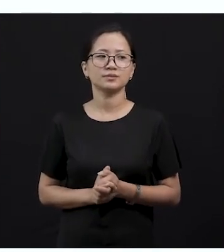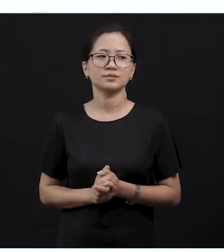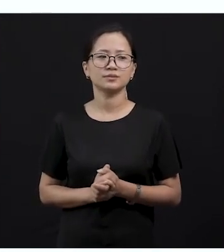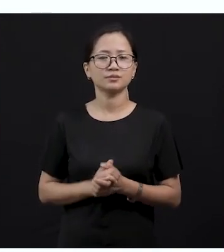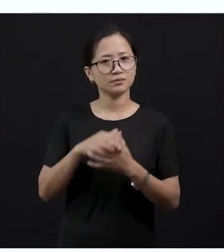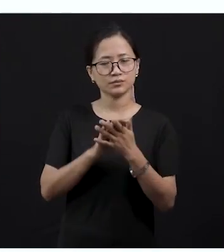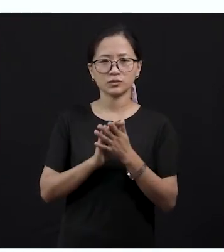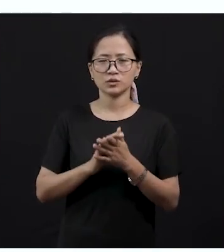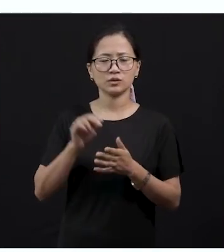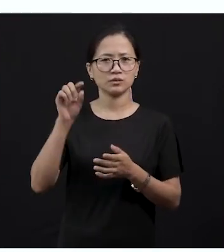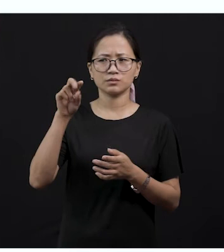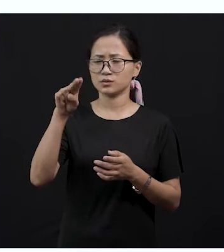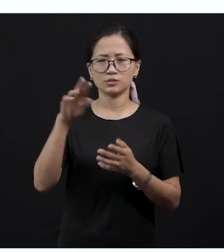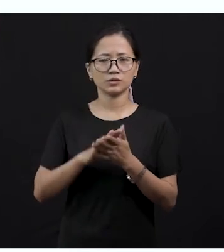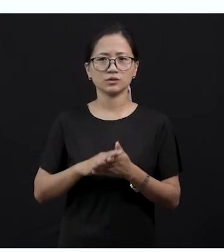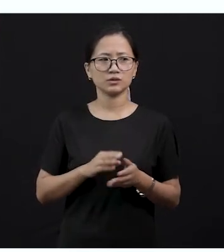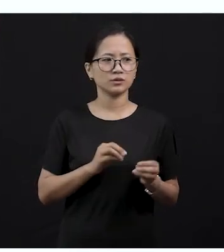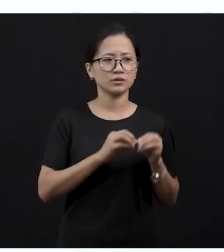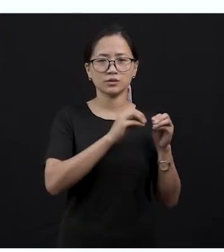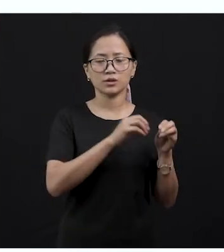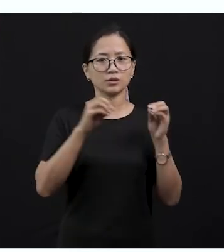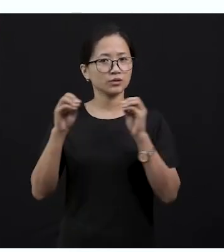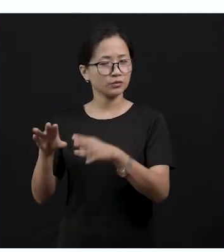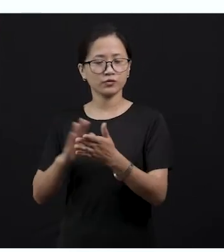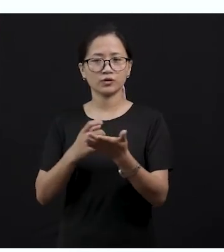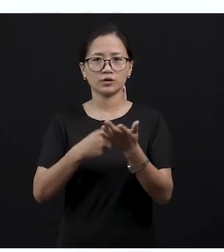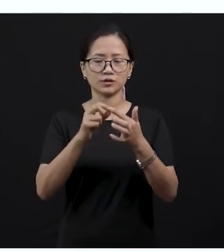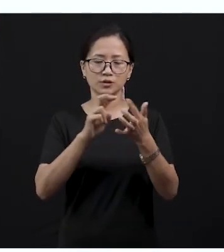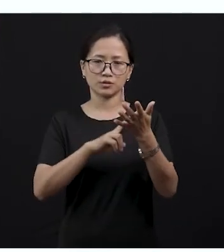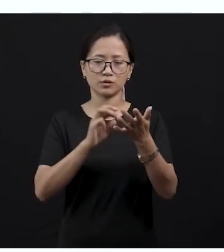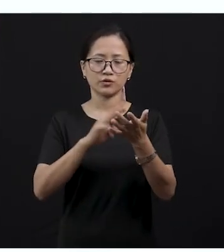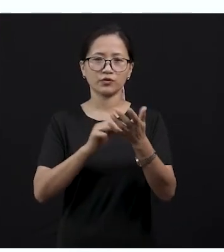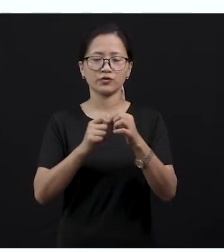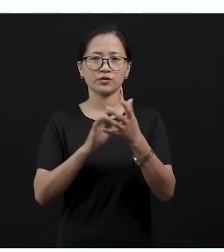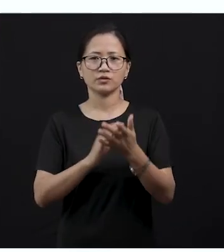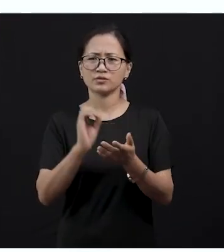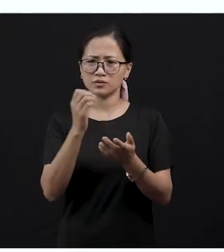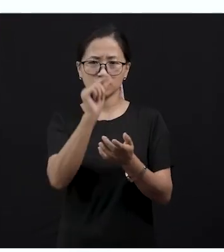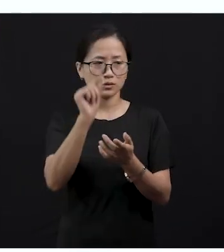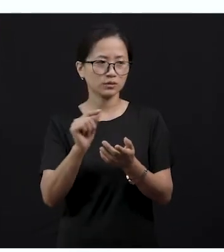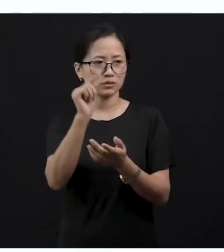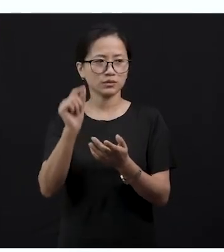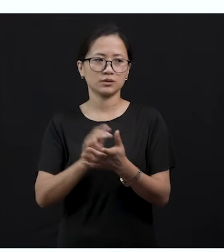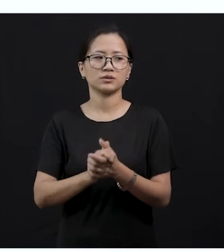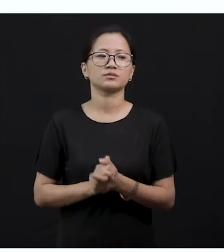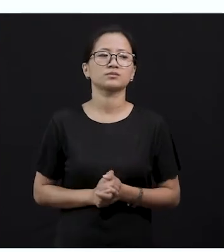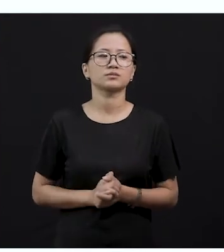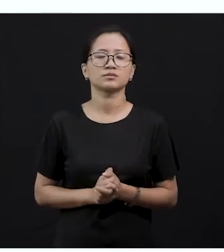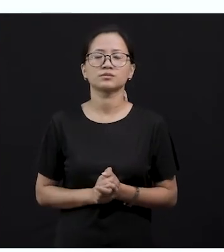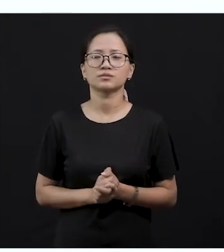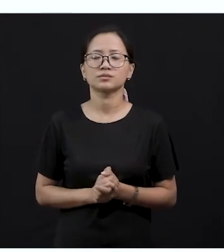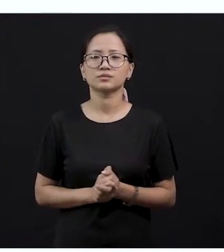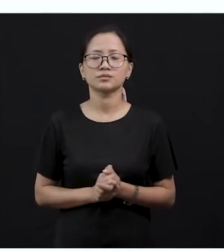Excretion means the removal of waste or getting rid of waste by organisms.